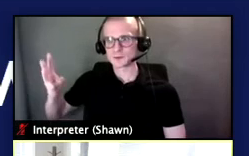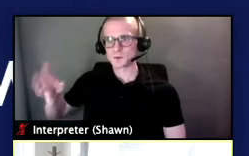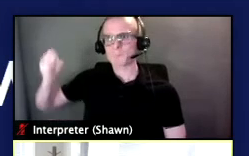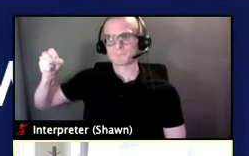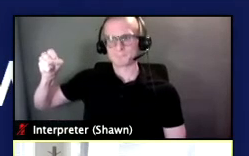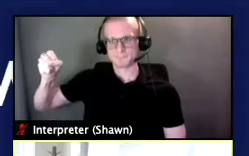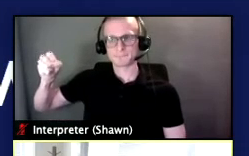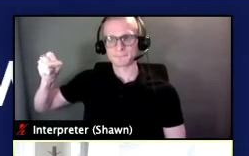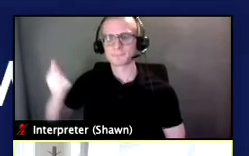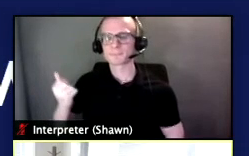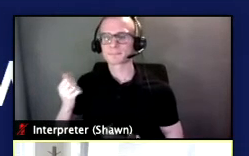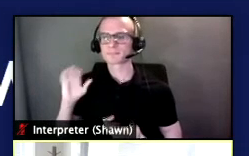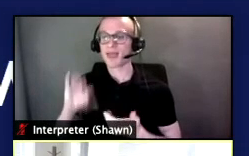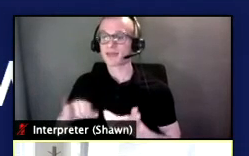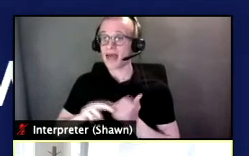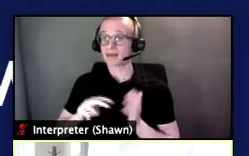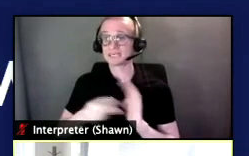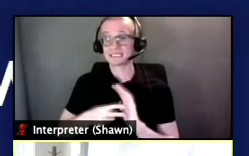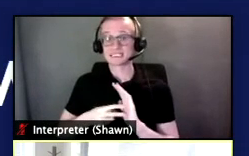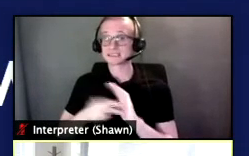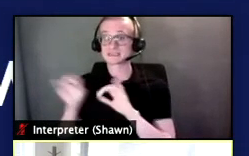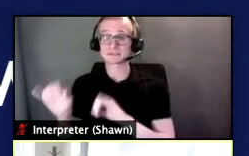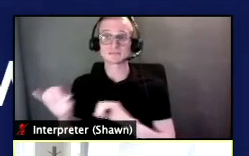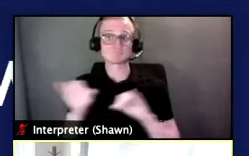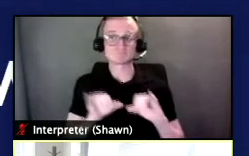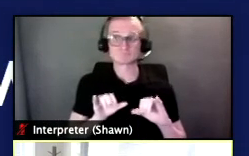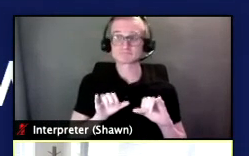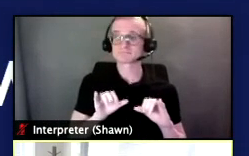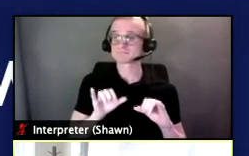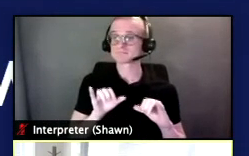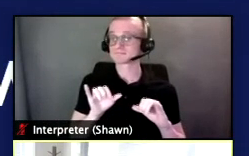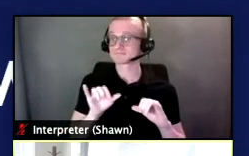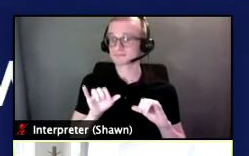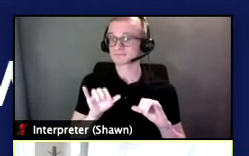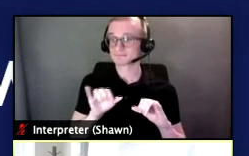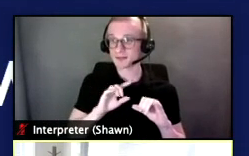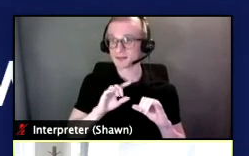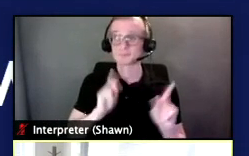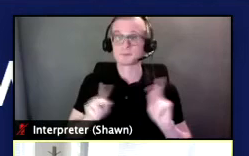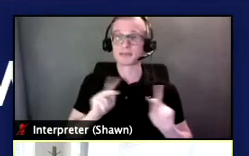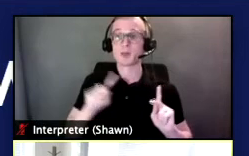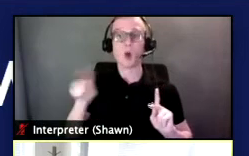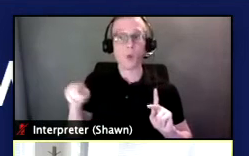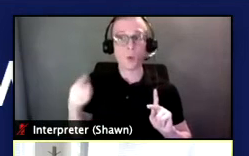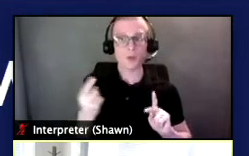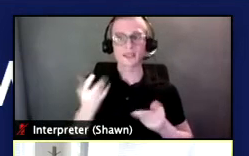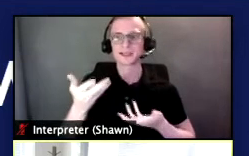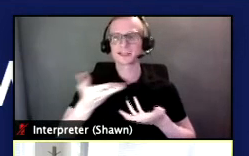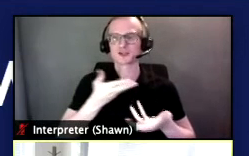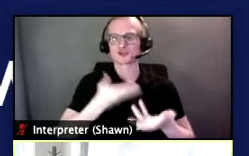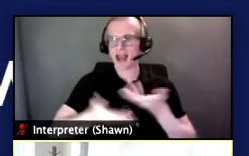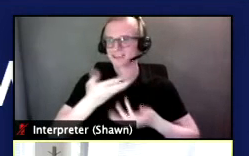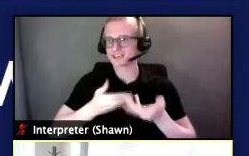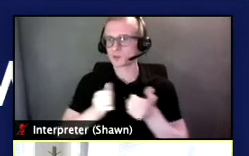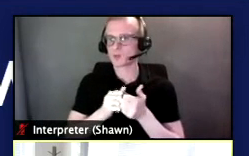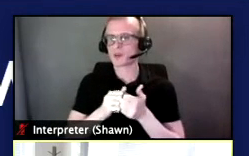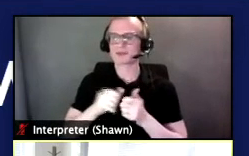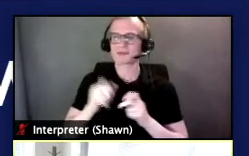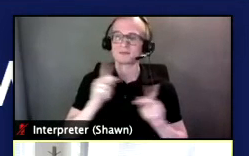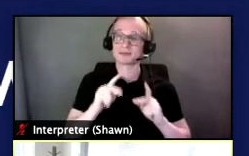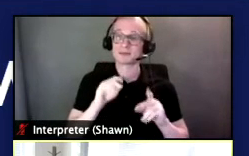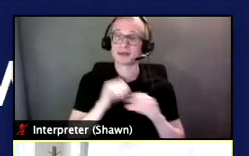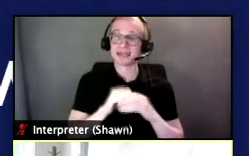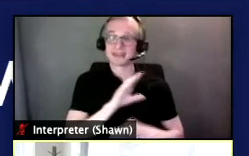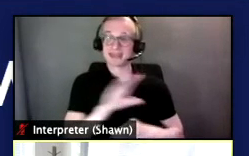means doing the everybody, only interacting with their own household, keeping your distance, and